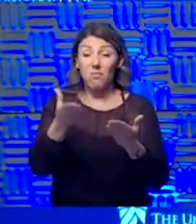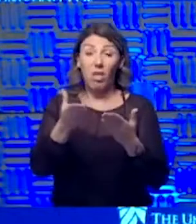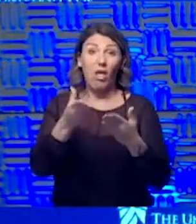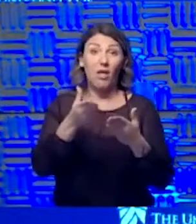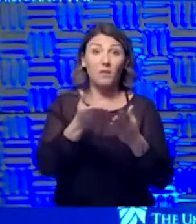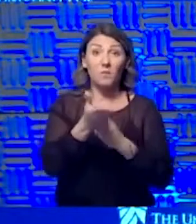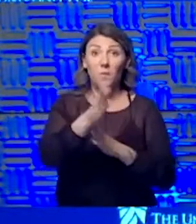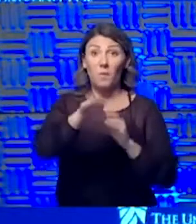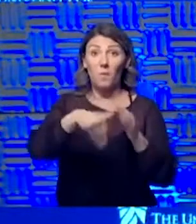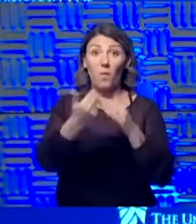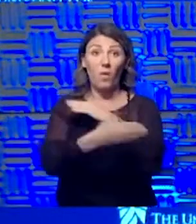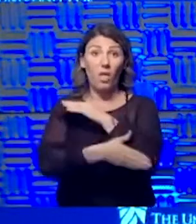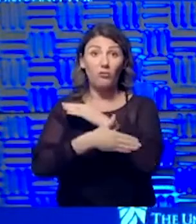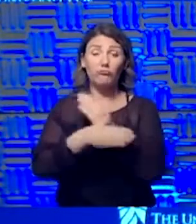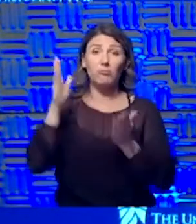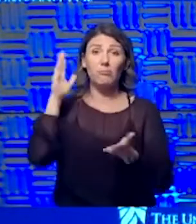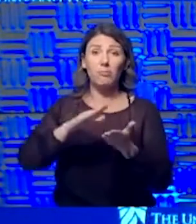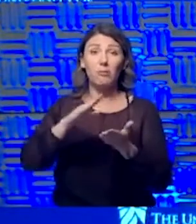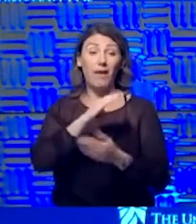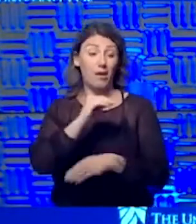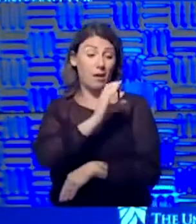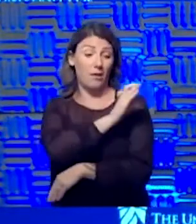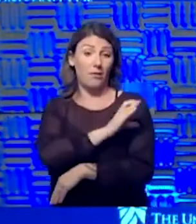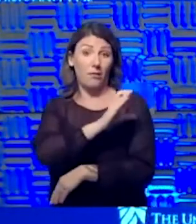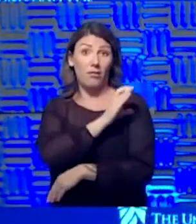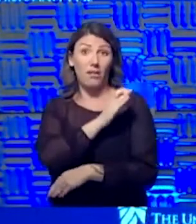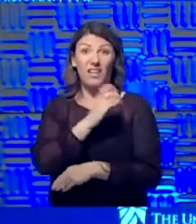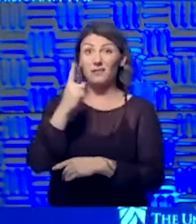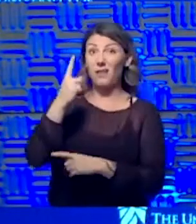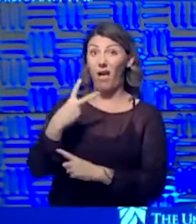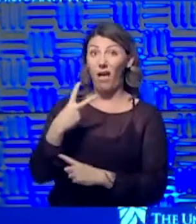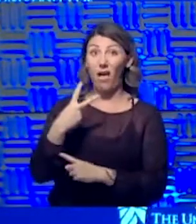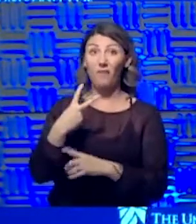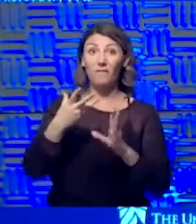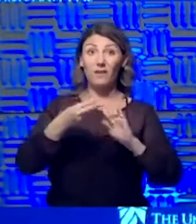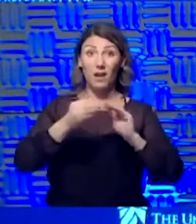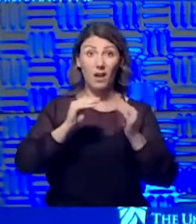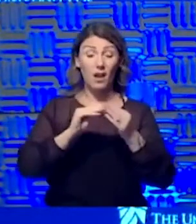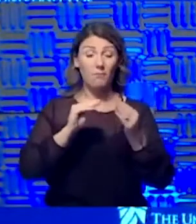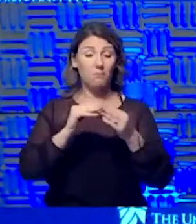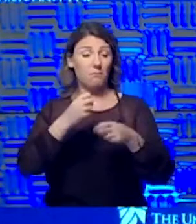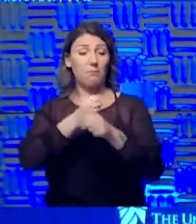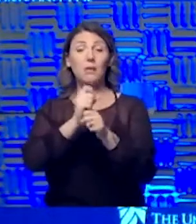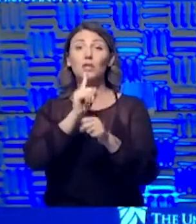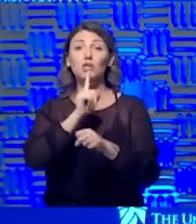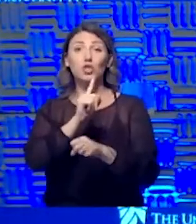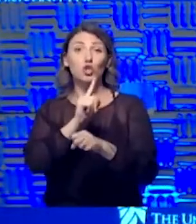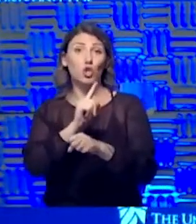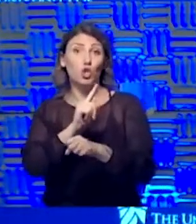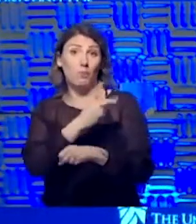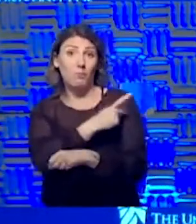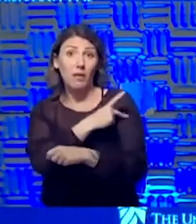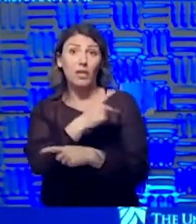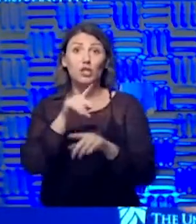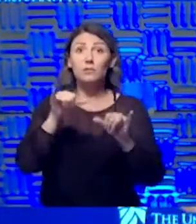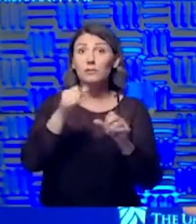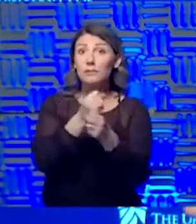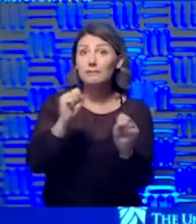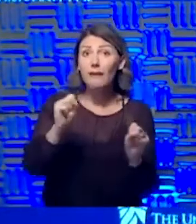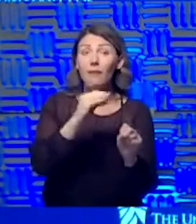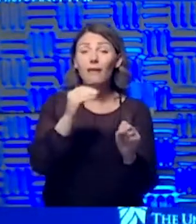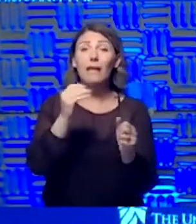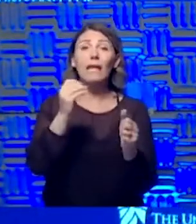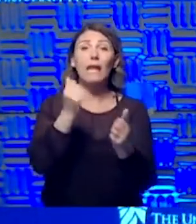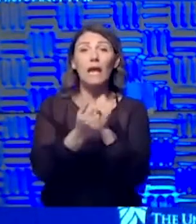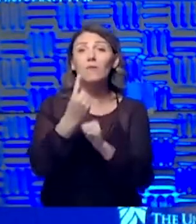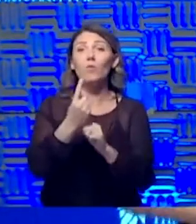And in the clinics, we're talking about half of our volume, so we make sure that patients stay safe in the clinic, that the staff stay safe, and everybody can appropriately